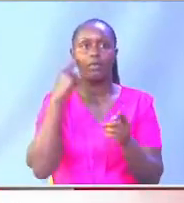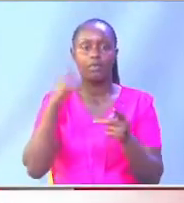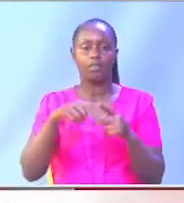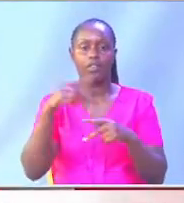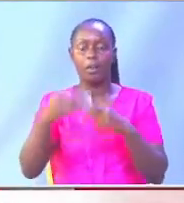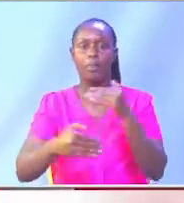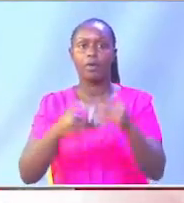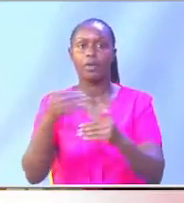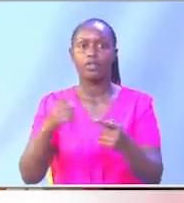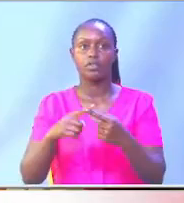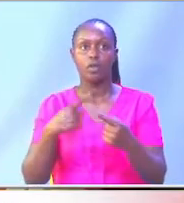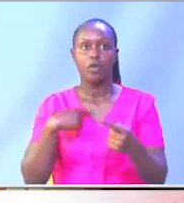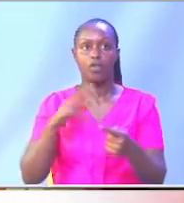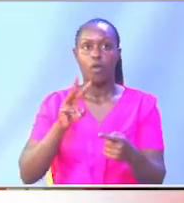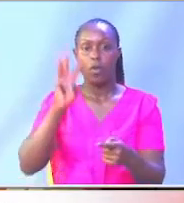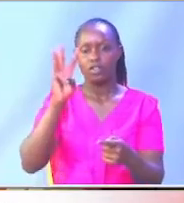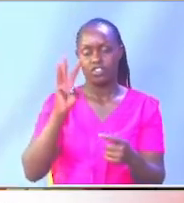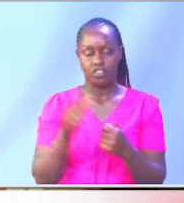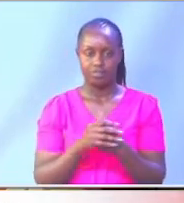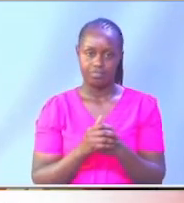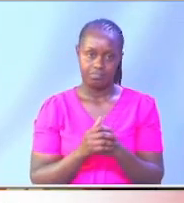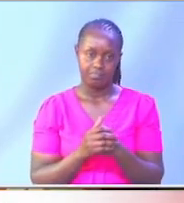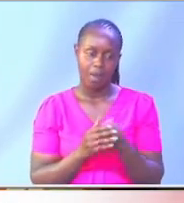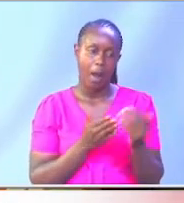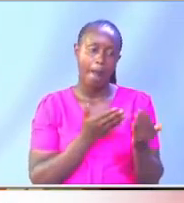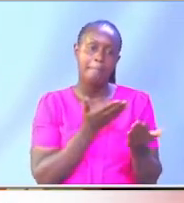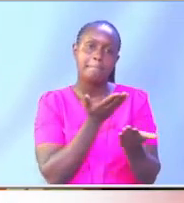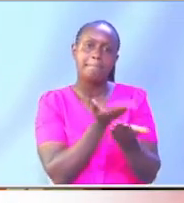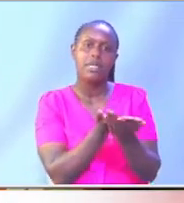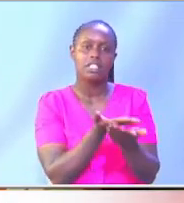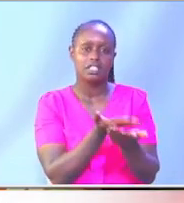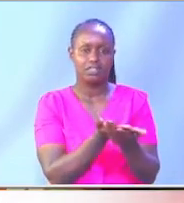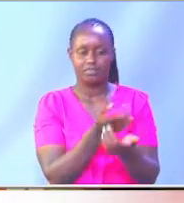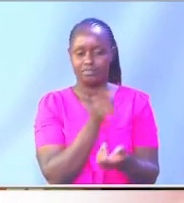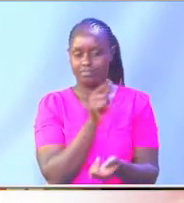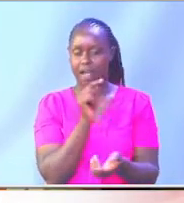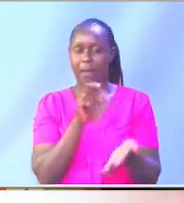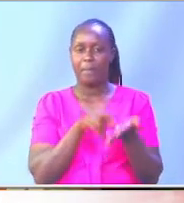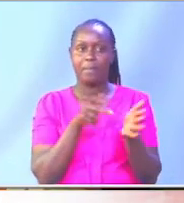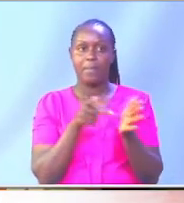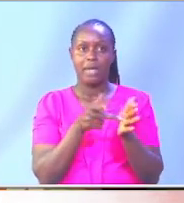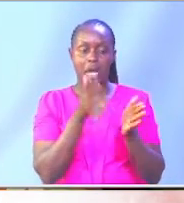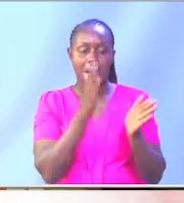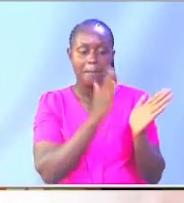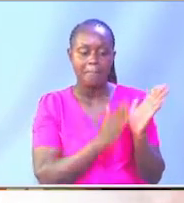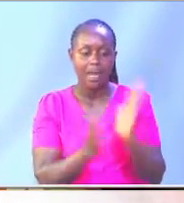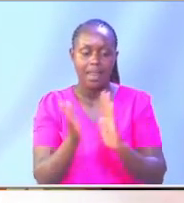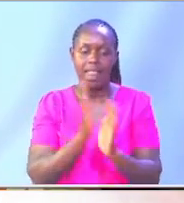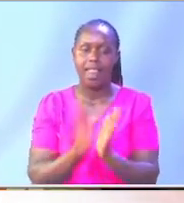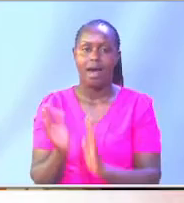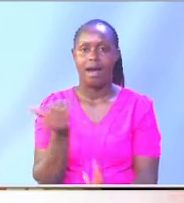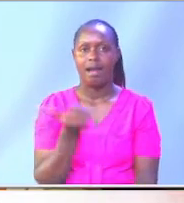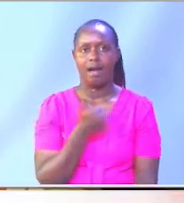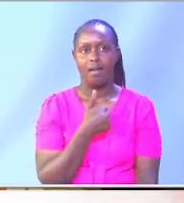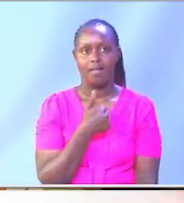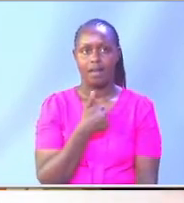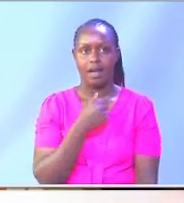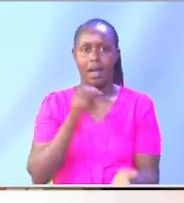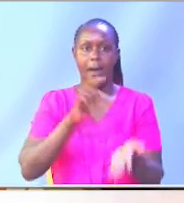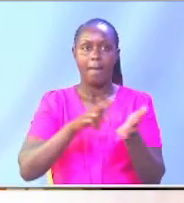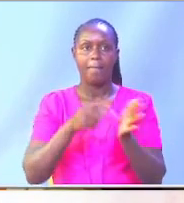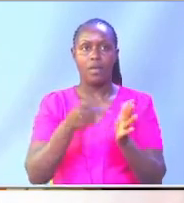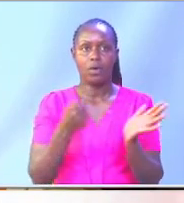Wajir County. Nani petition walikuwa na ile mpango walikuwa nataka tu kuniondoa